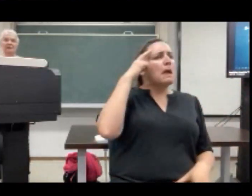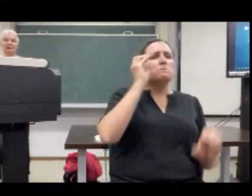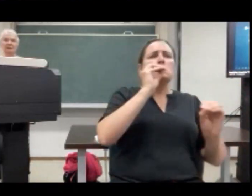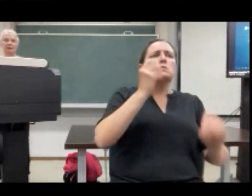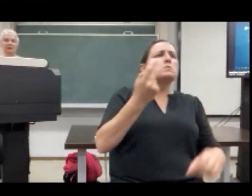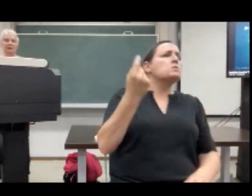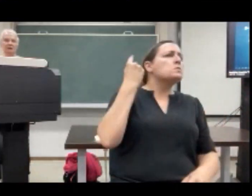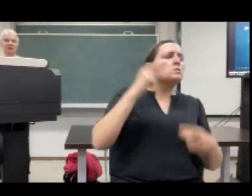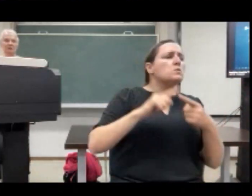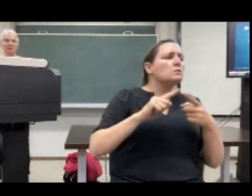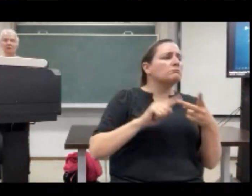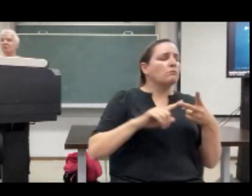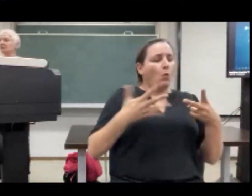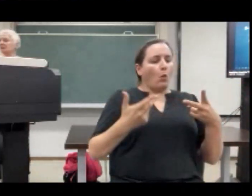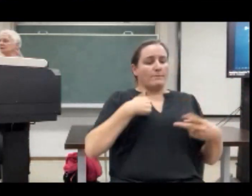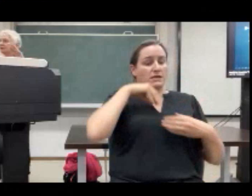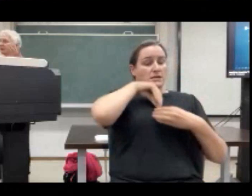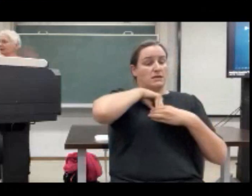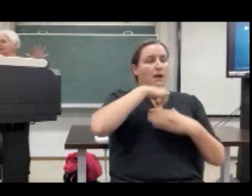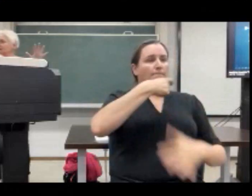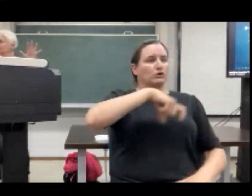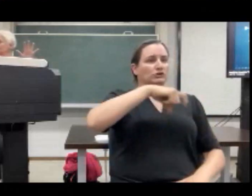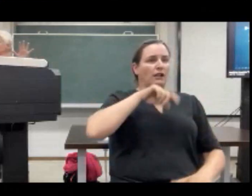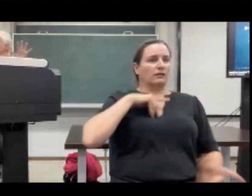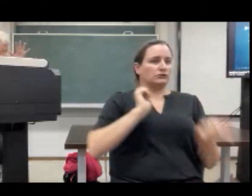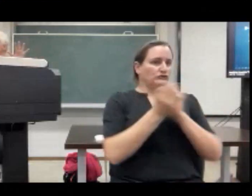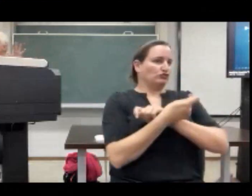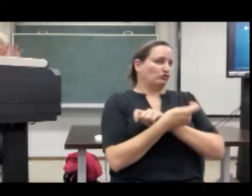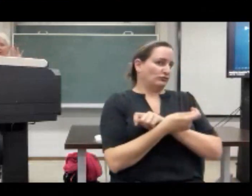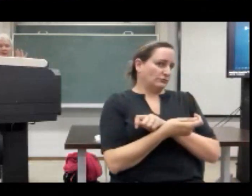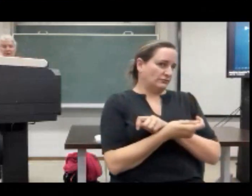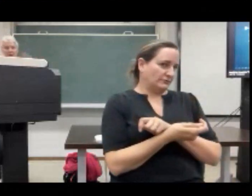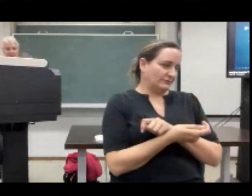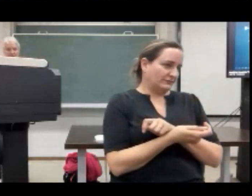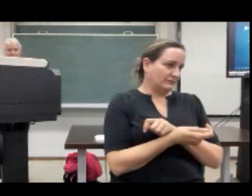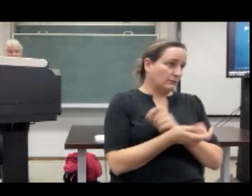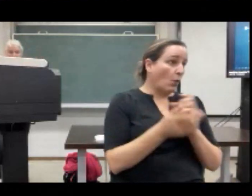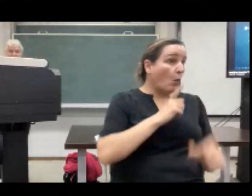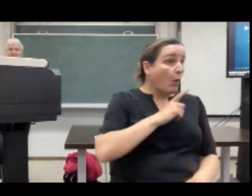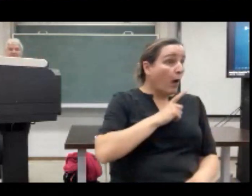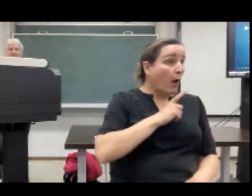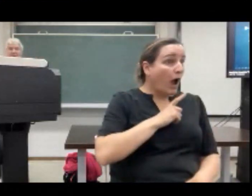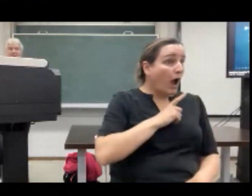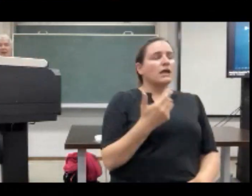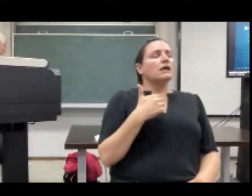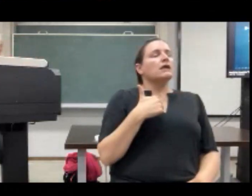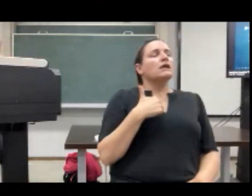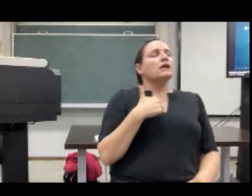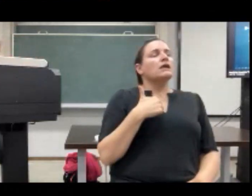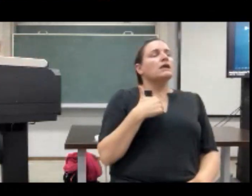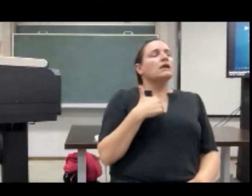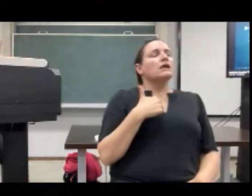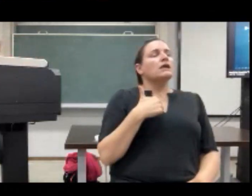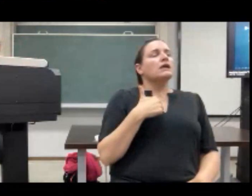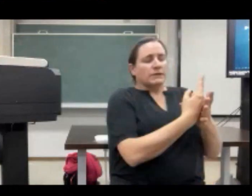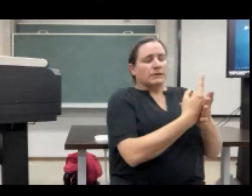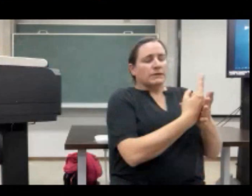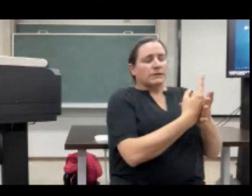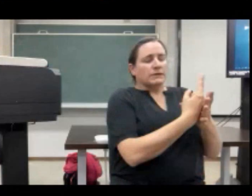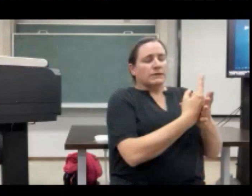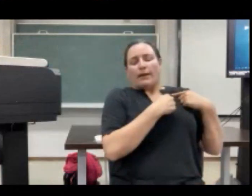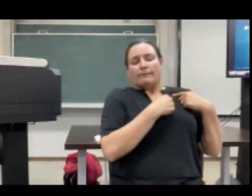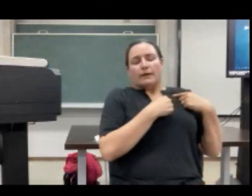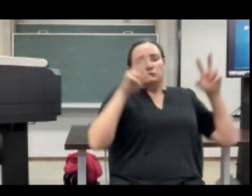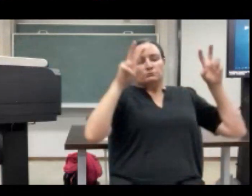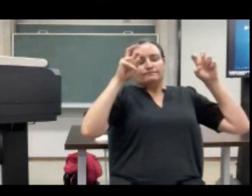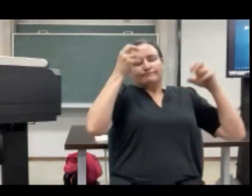and identity alteration. So amnesia, you forget what has happened, you don't deal with it, and identity